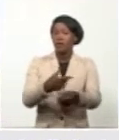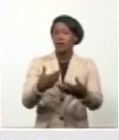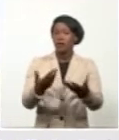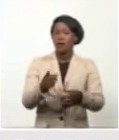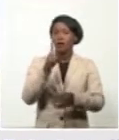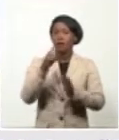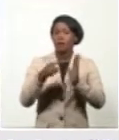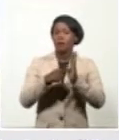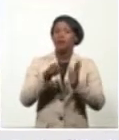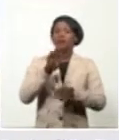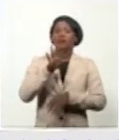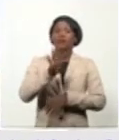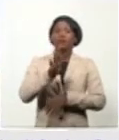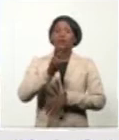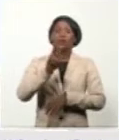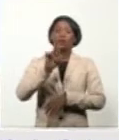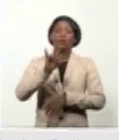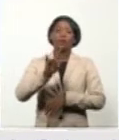Yesterday,